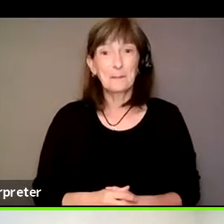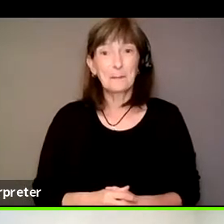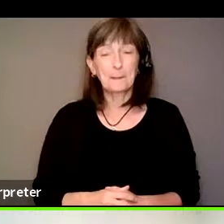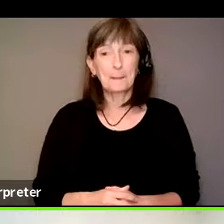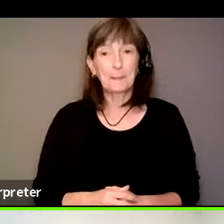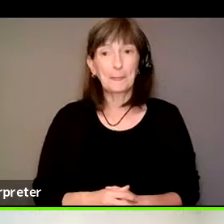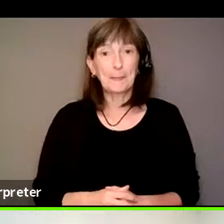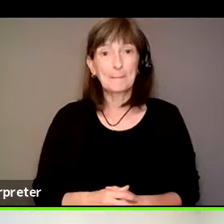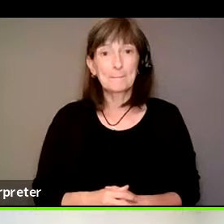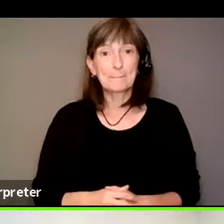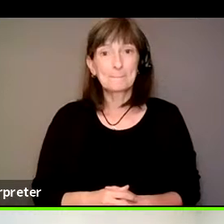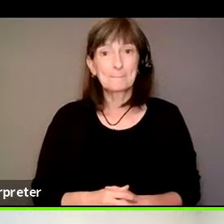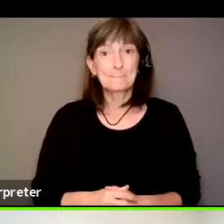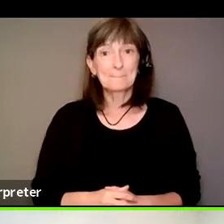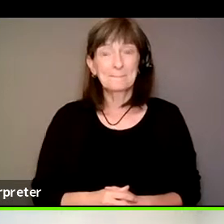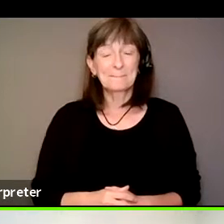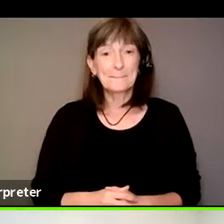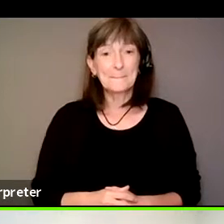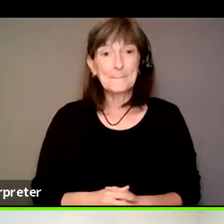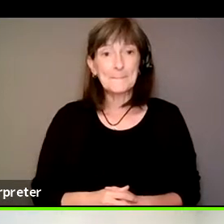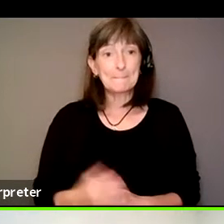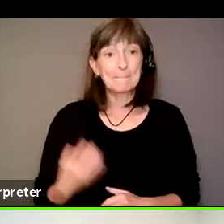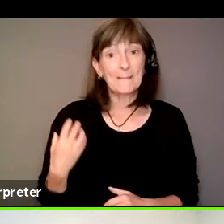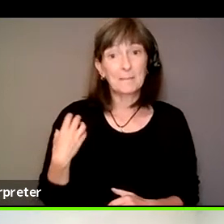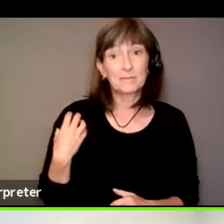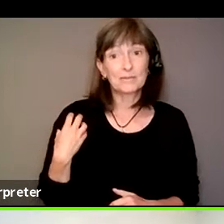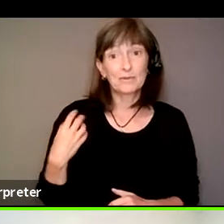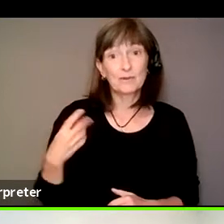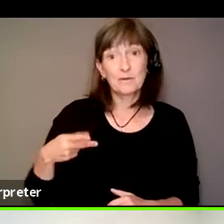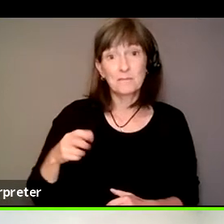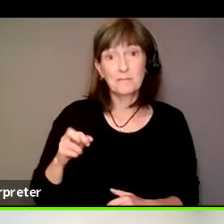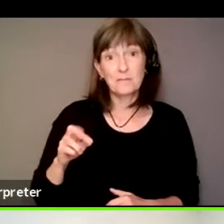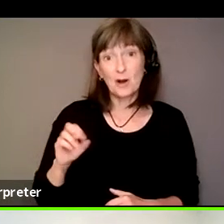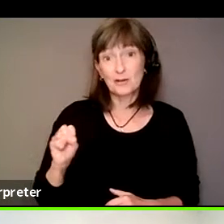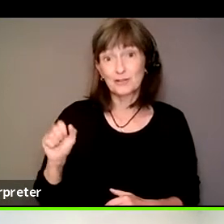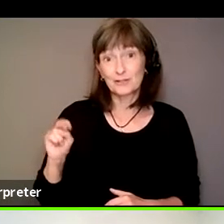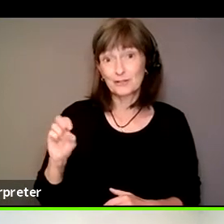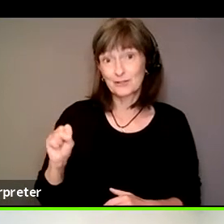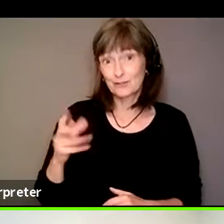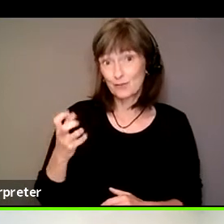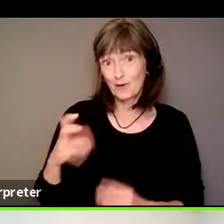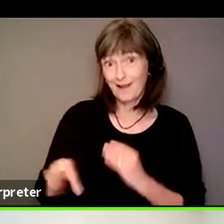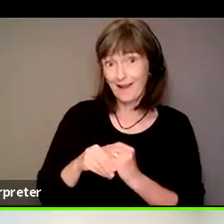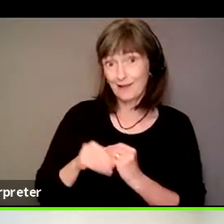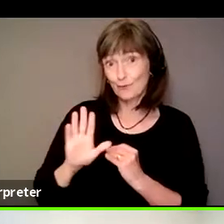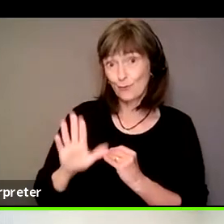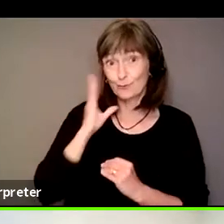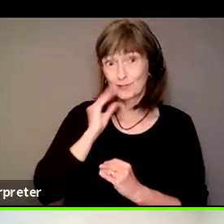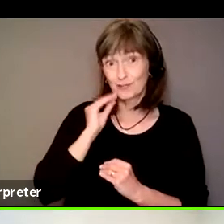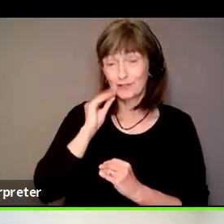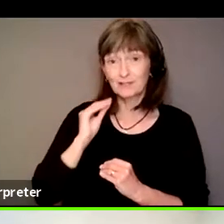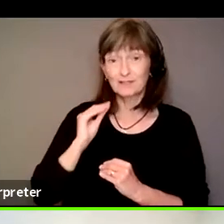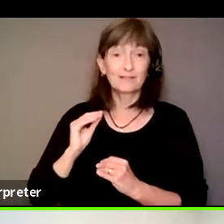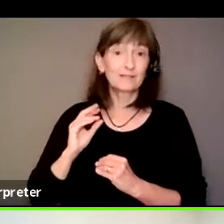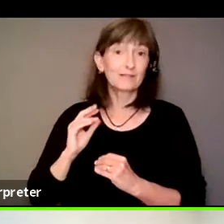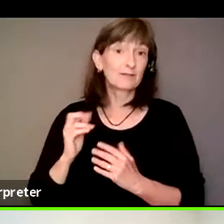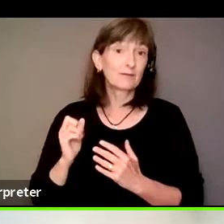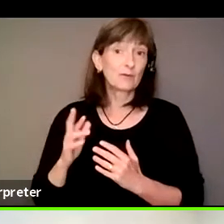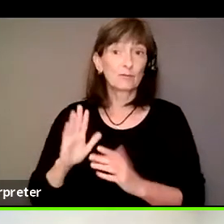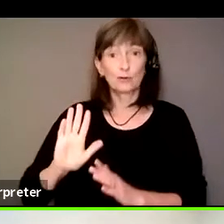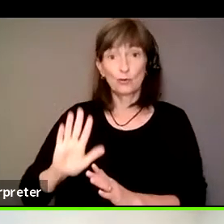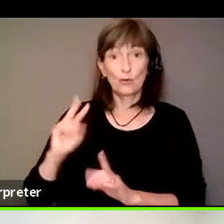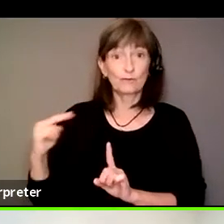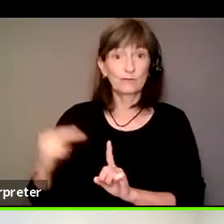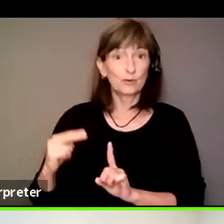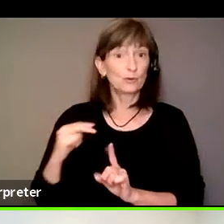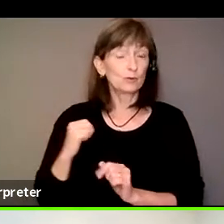We're inviting Minister Parsons. Have you got anything that you'd like to add there this morning about the roles of, from your perspective